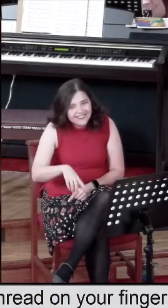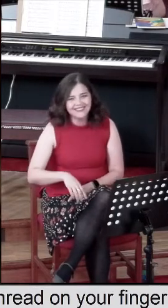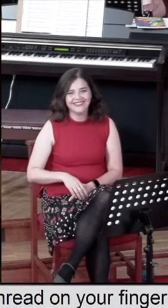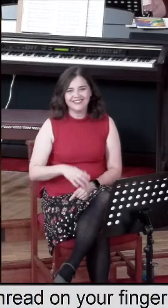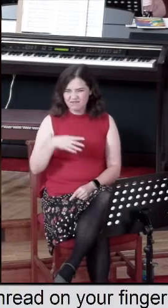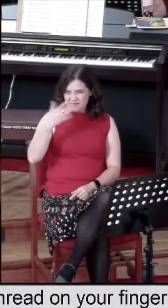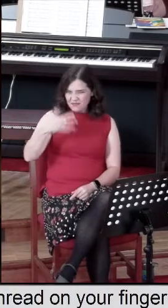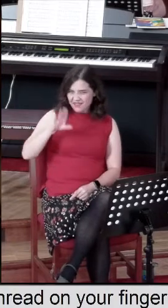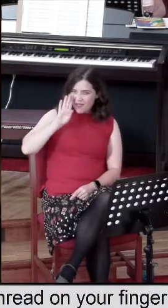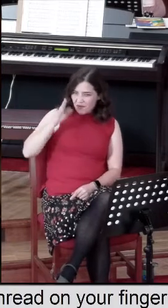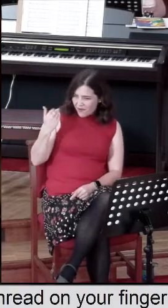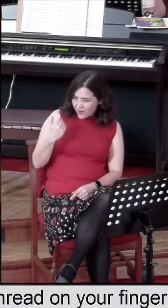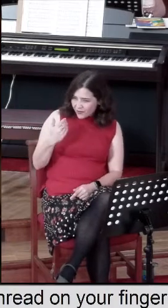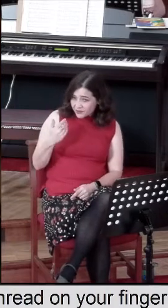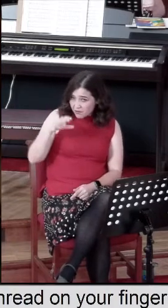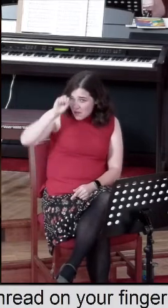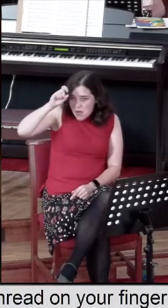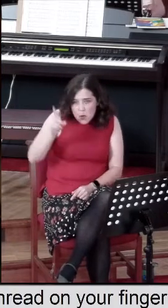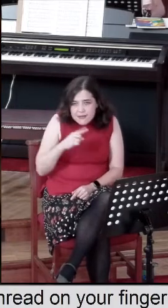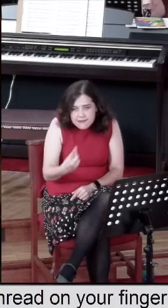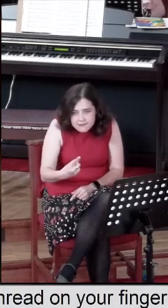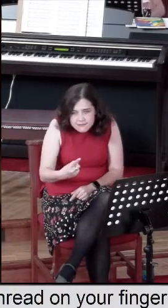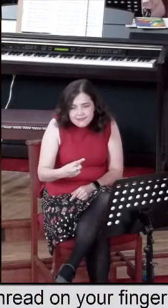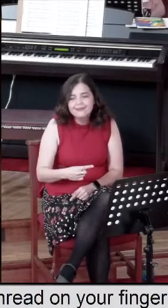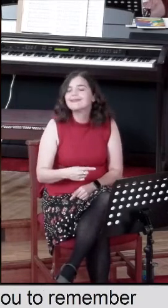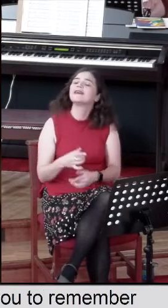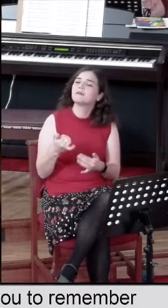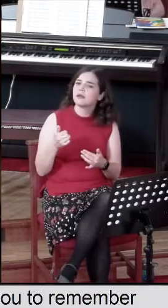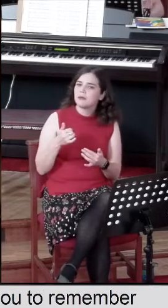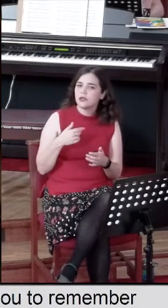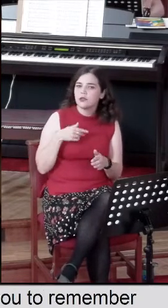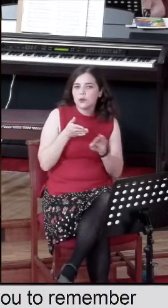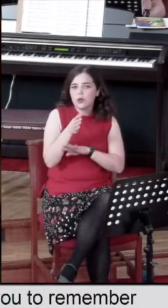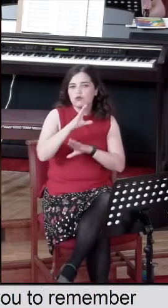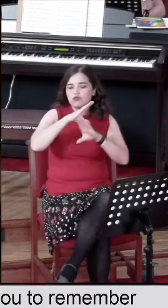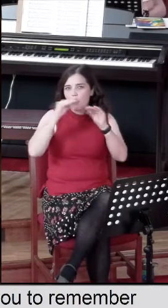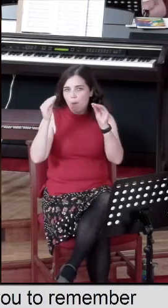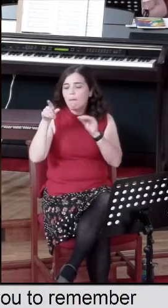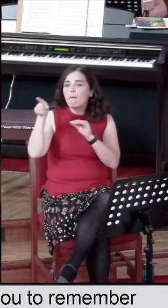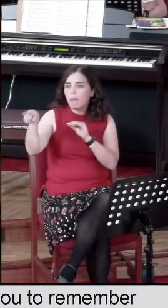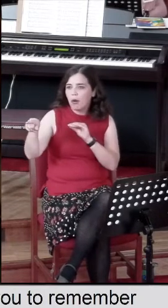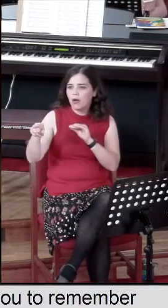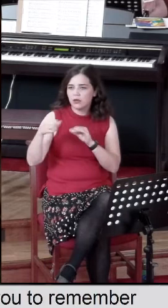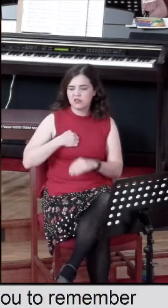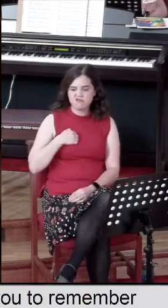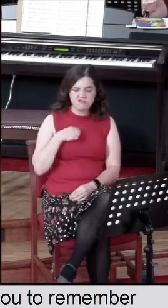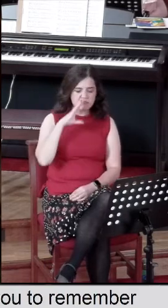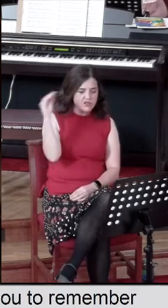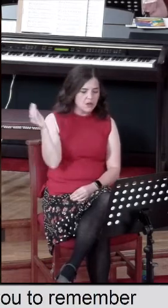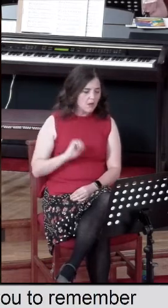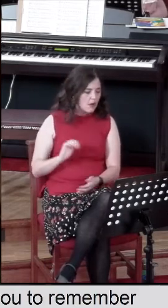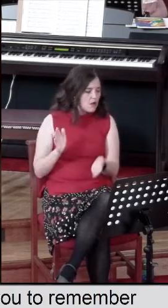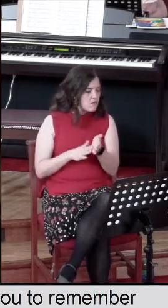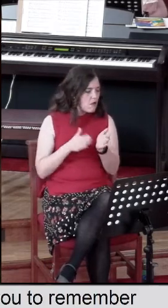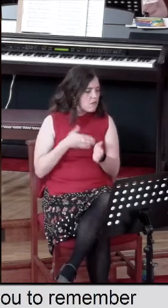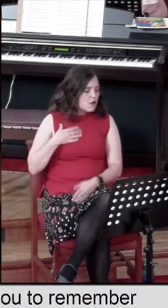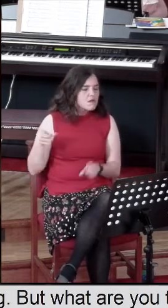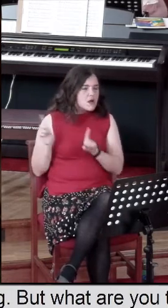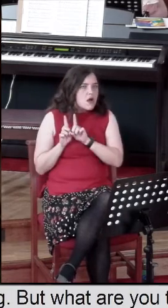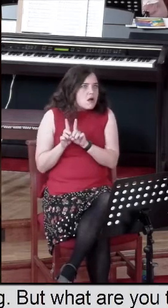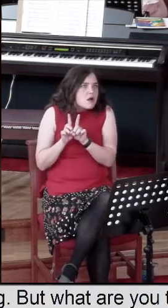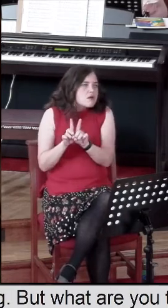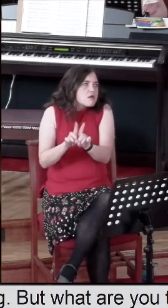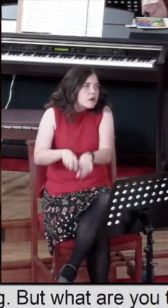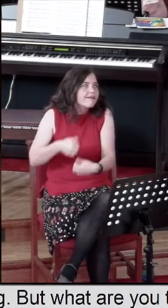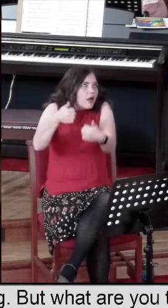words? Remember what I said? Maybe you go out on a shopping trip. It's not your kind of shopping trip, it's your mum's kind of shopping